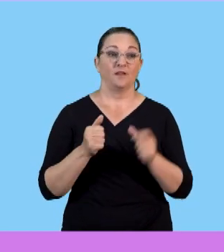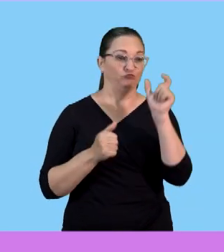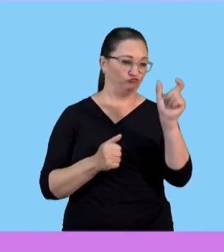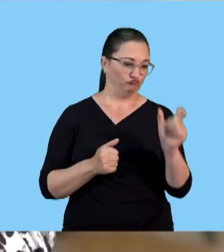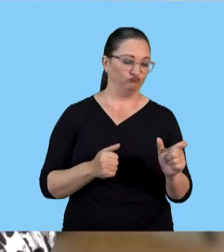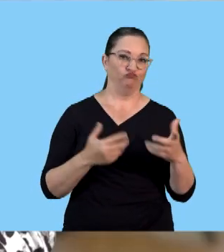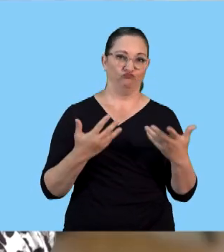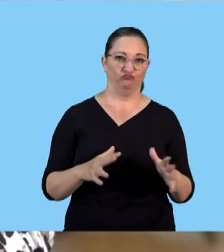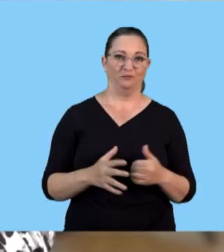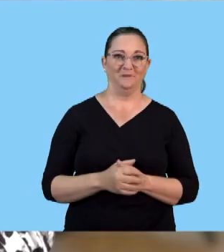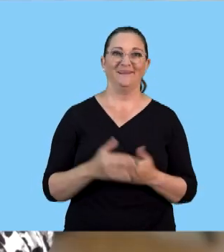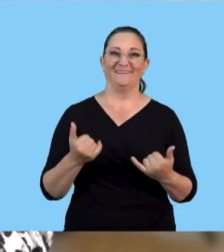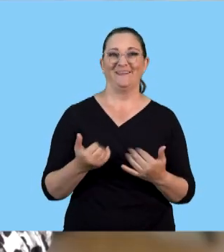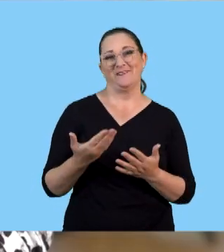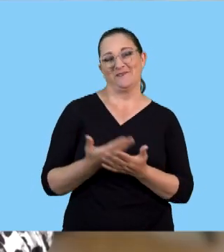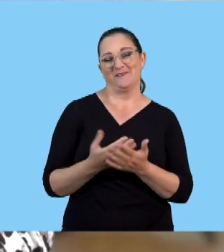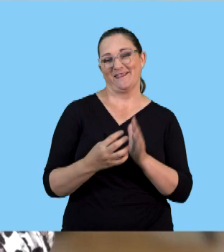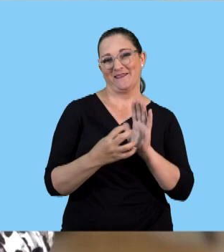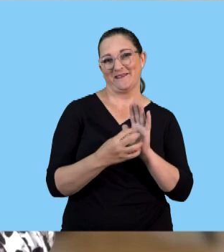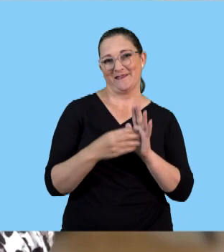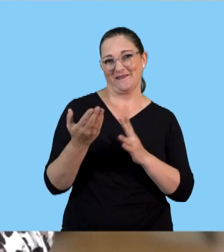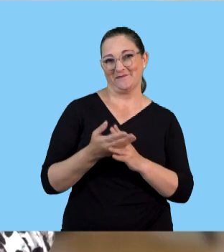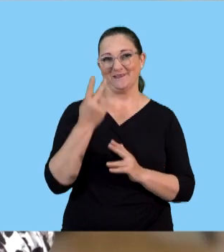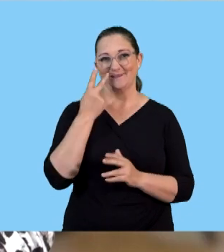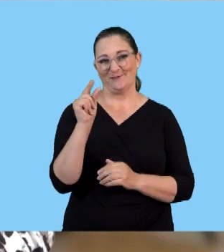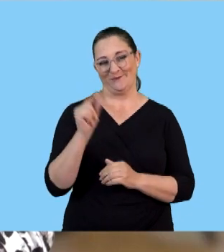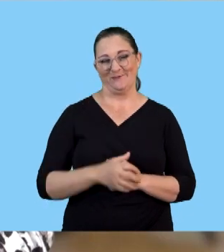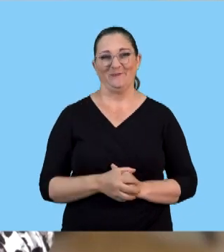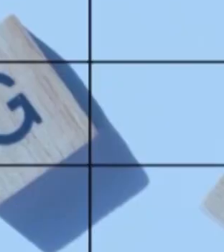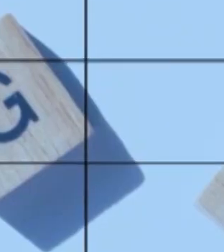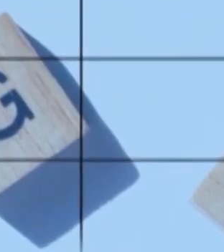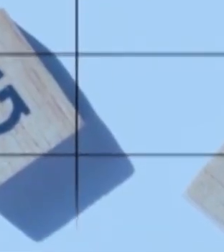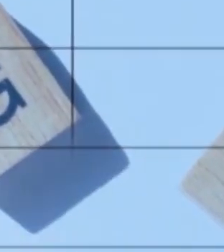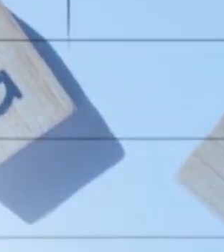And that takes us to an ad break. See you soon.